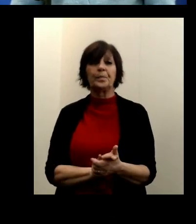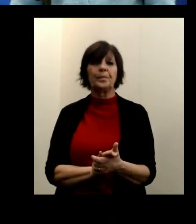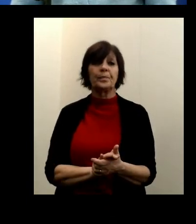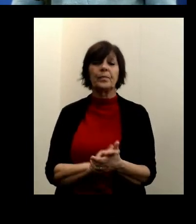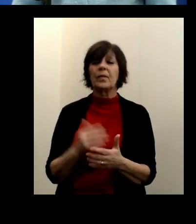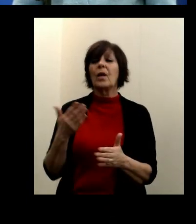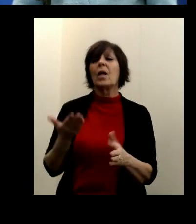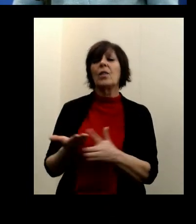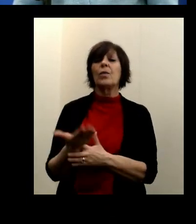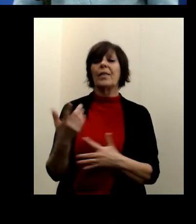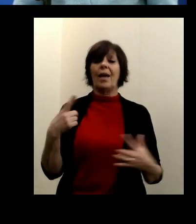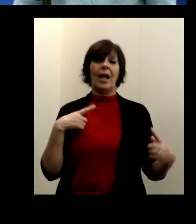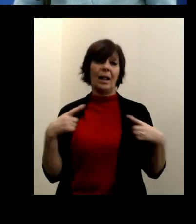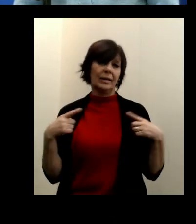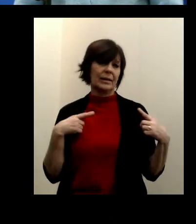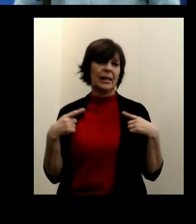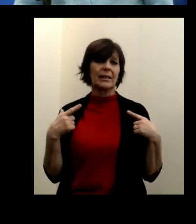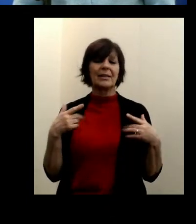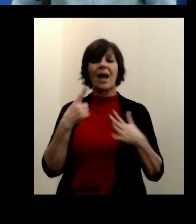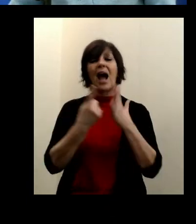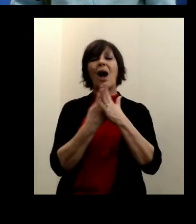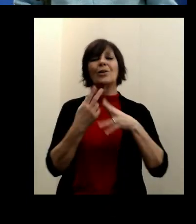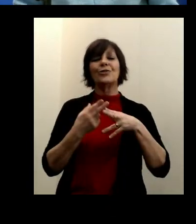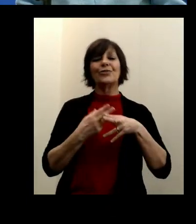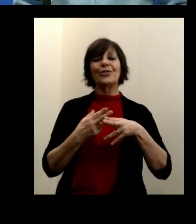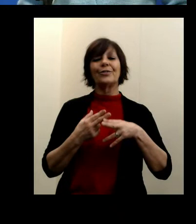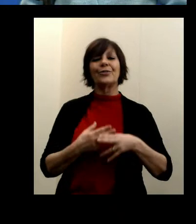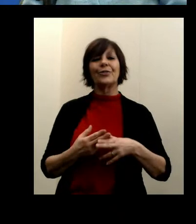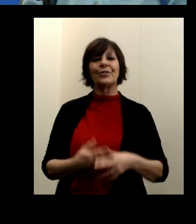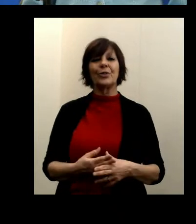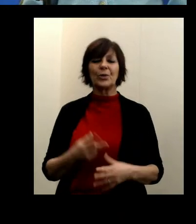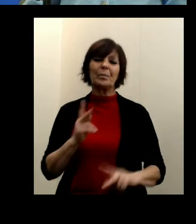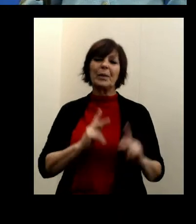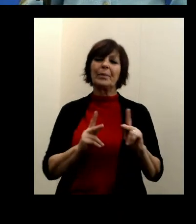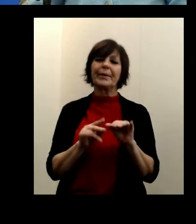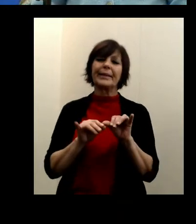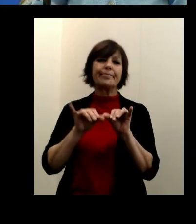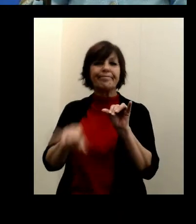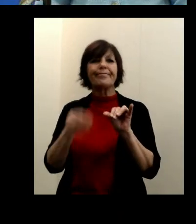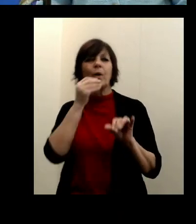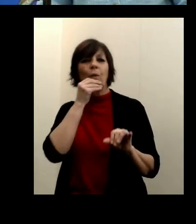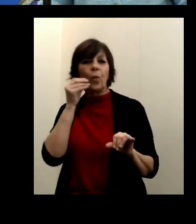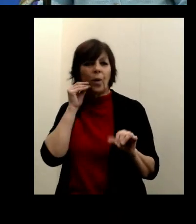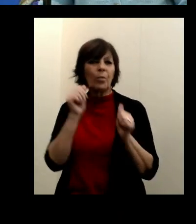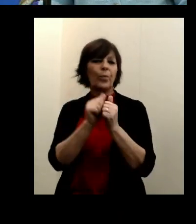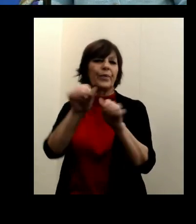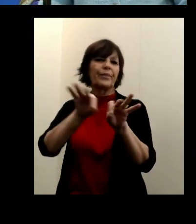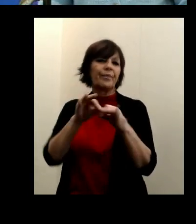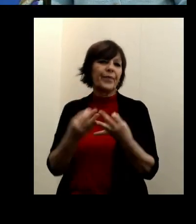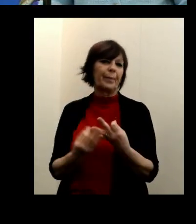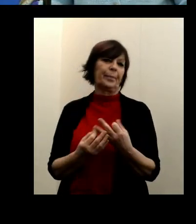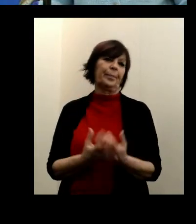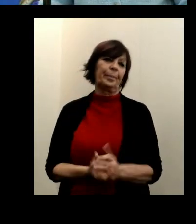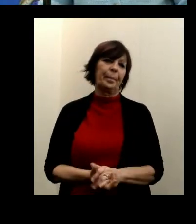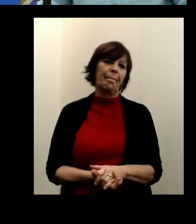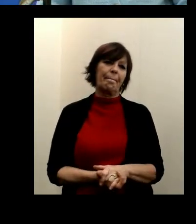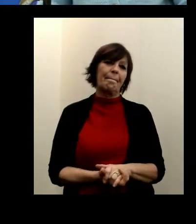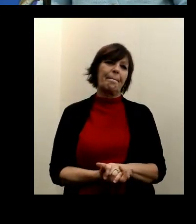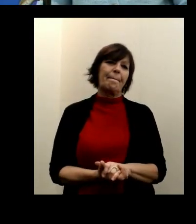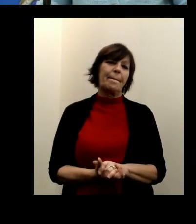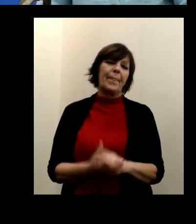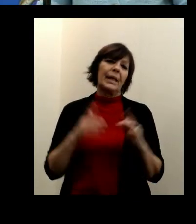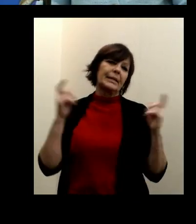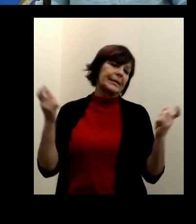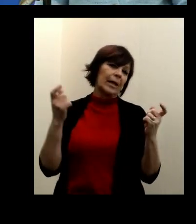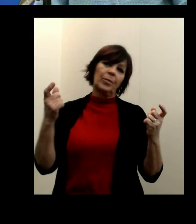the holidays, we're going to have shortened hours to respect people so they can get together with people in their household and celebrate